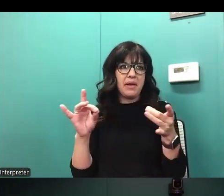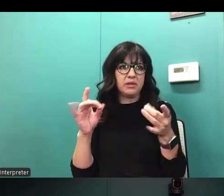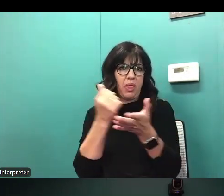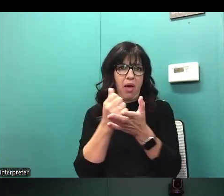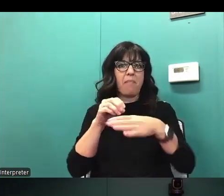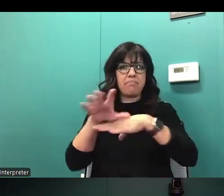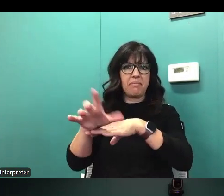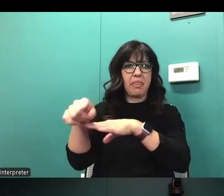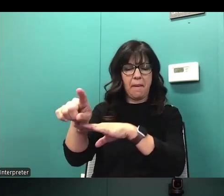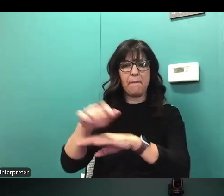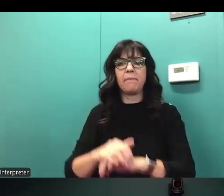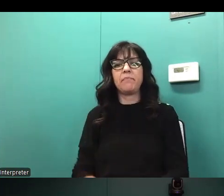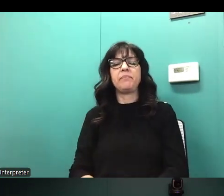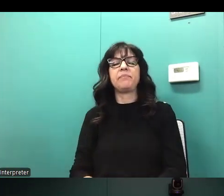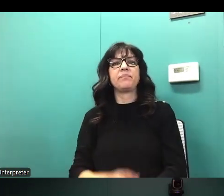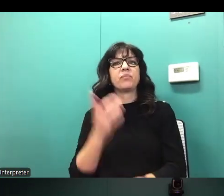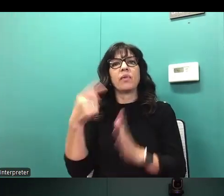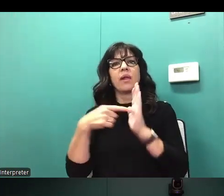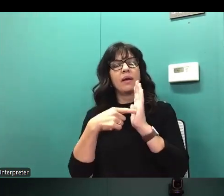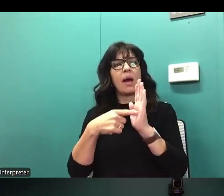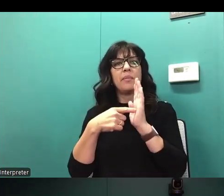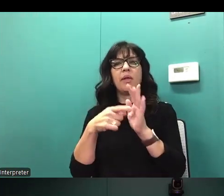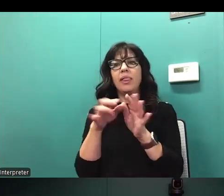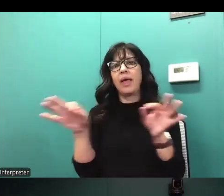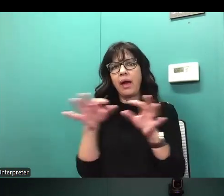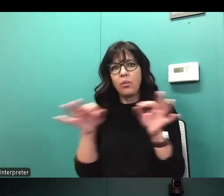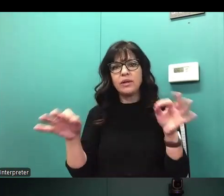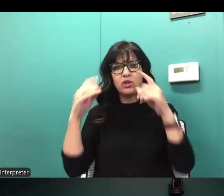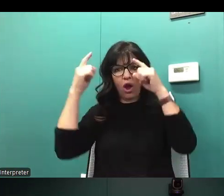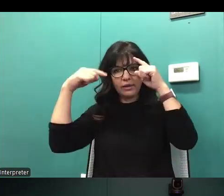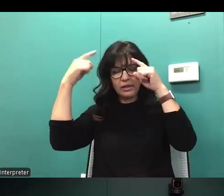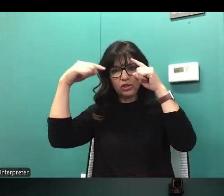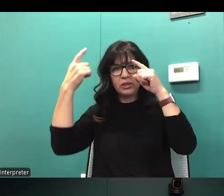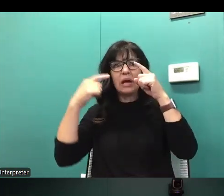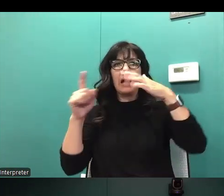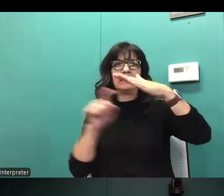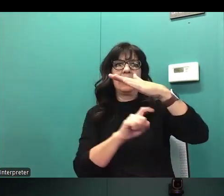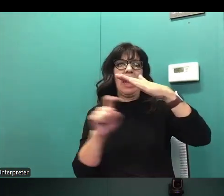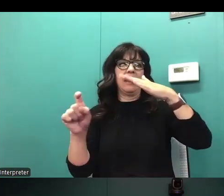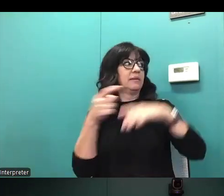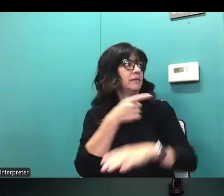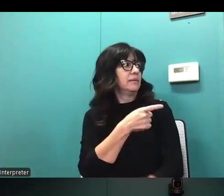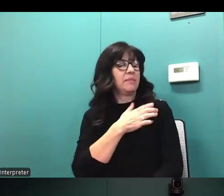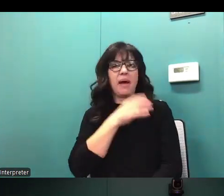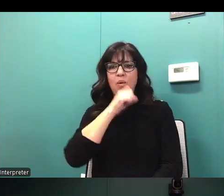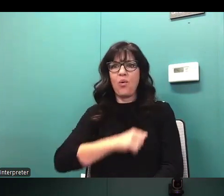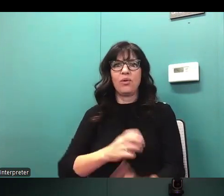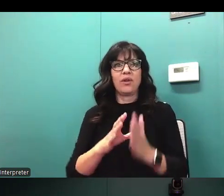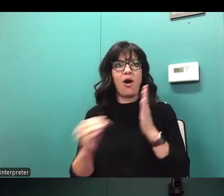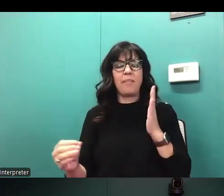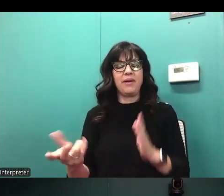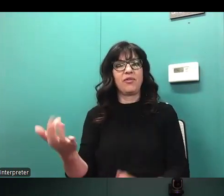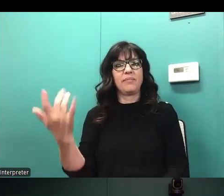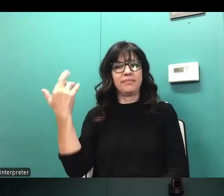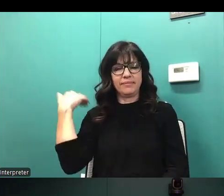agree. So anyway, just an example of language and cognition through questions. I scanned this. This is like my old copy from like many